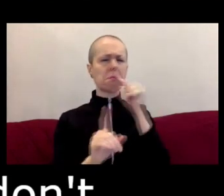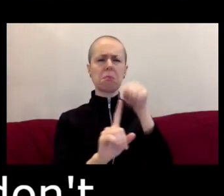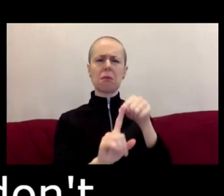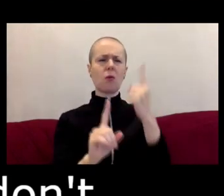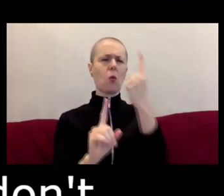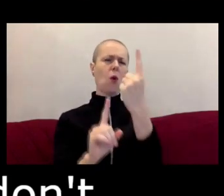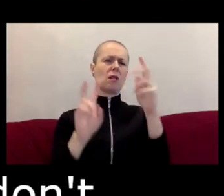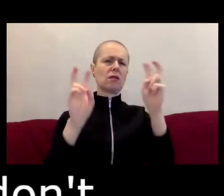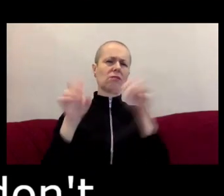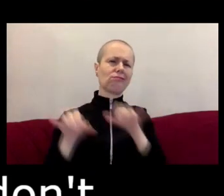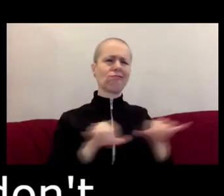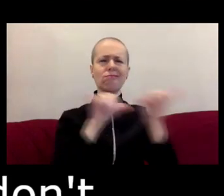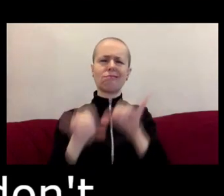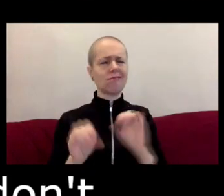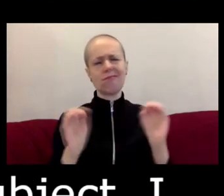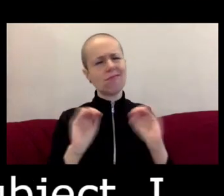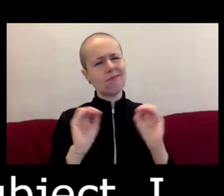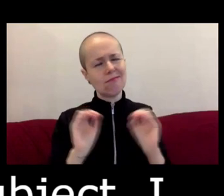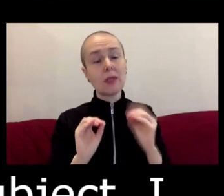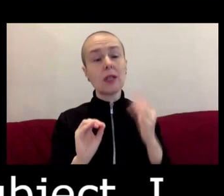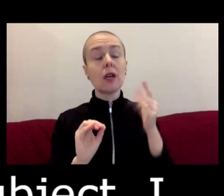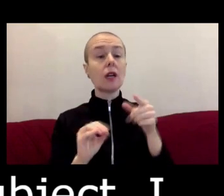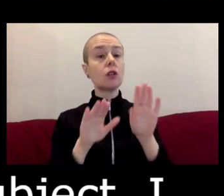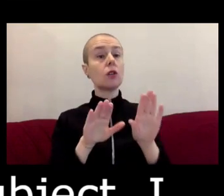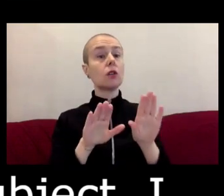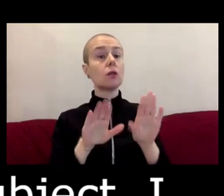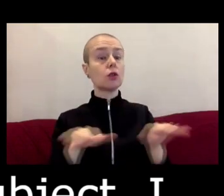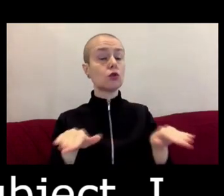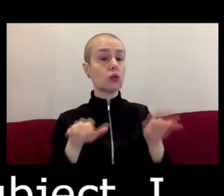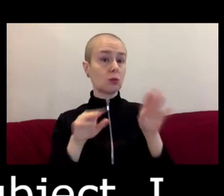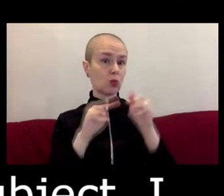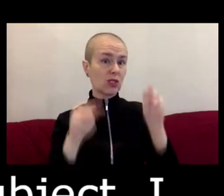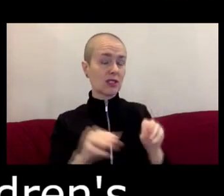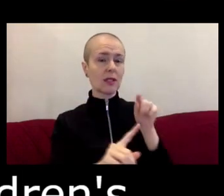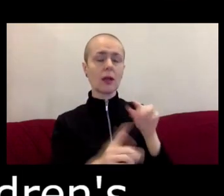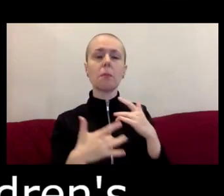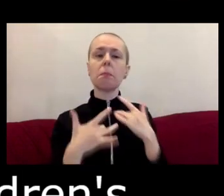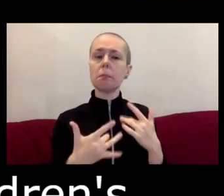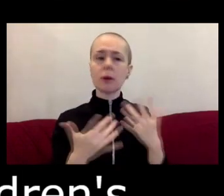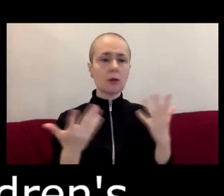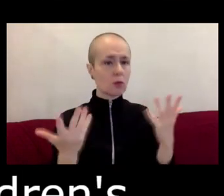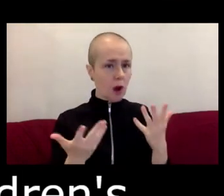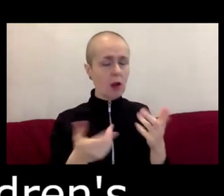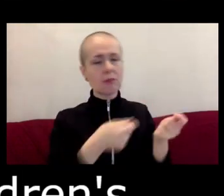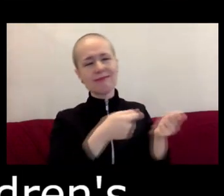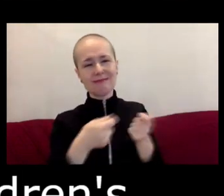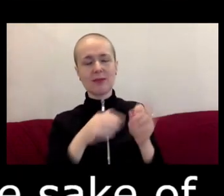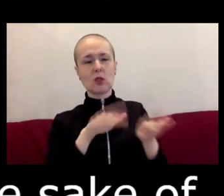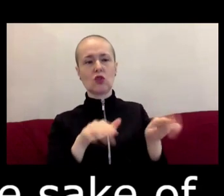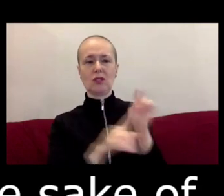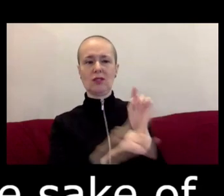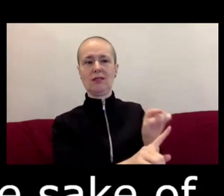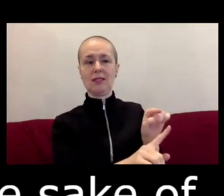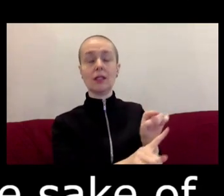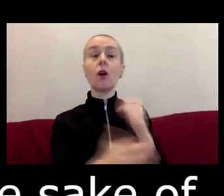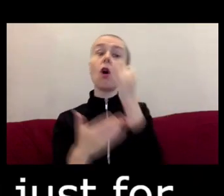subject, I guess, because as a children's museum, we exist for the sake of children, not necessarily just for the